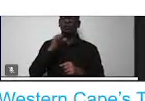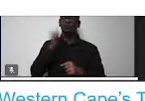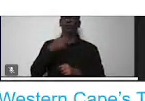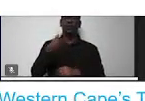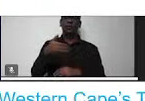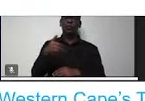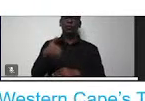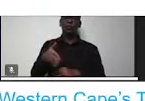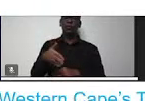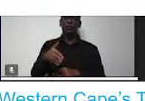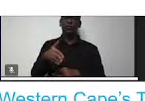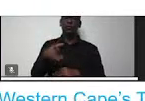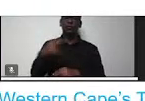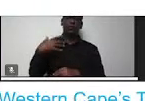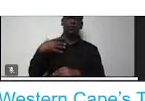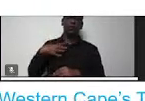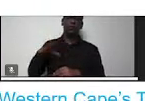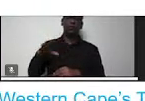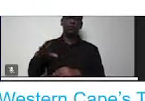other